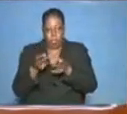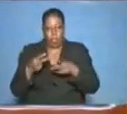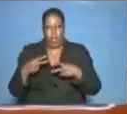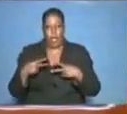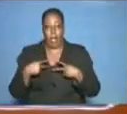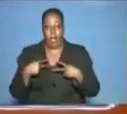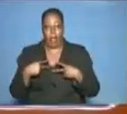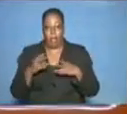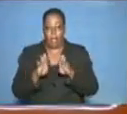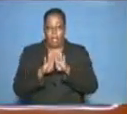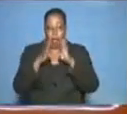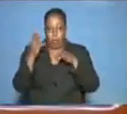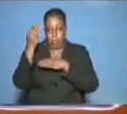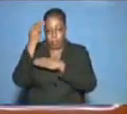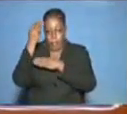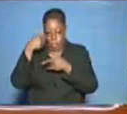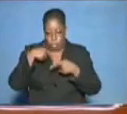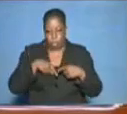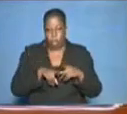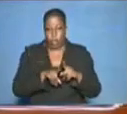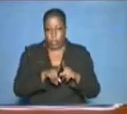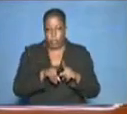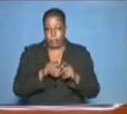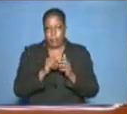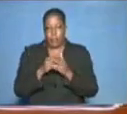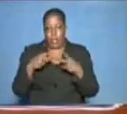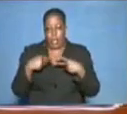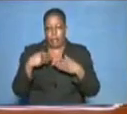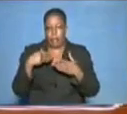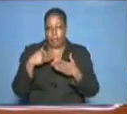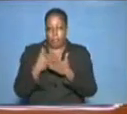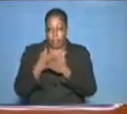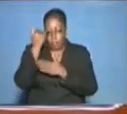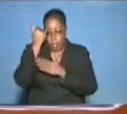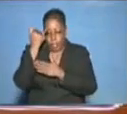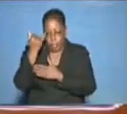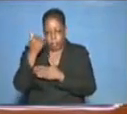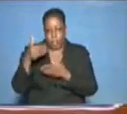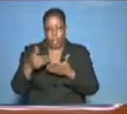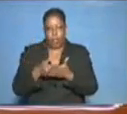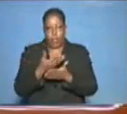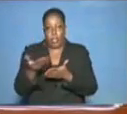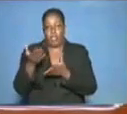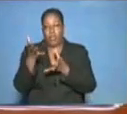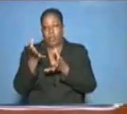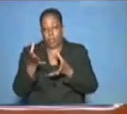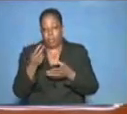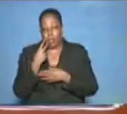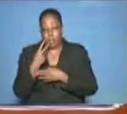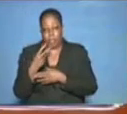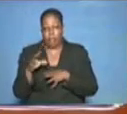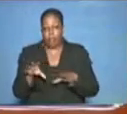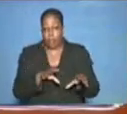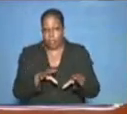have an open mind going in. We have new ideas and new things that we want to see done,